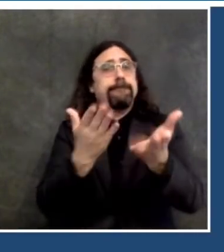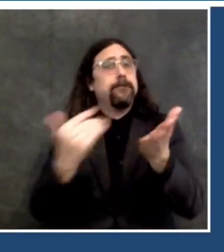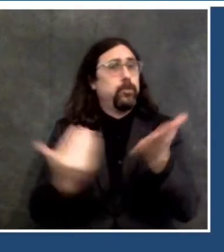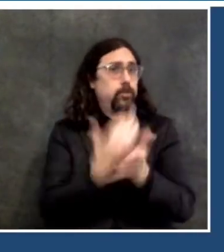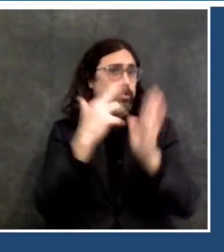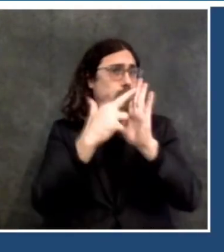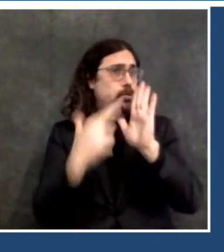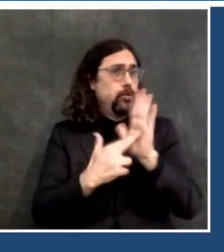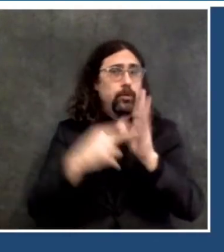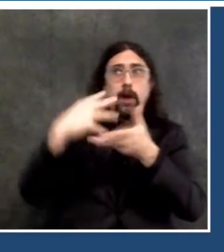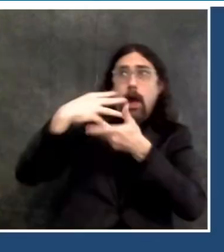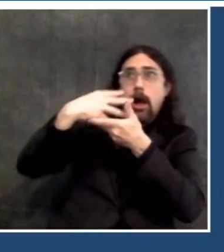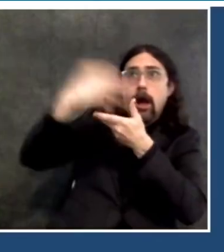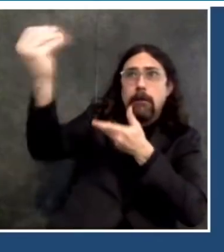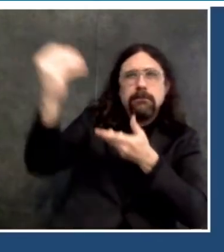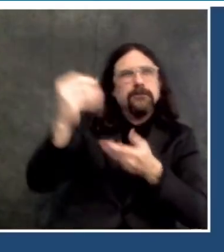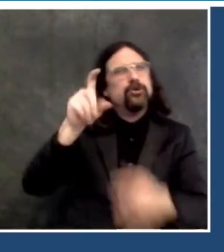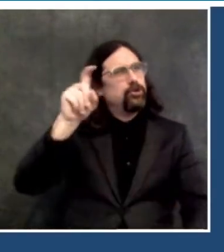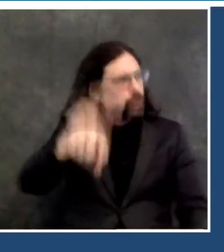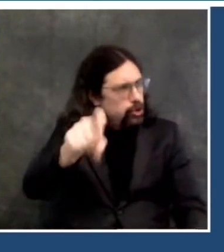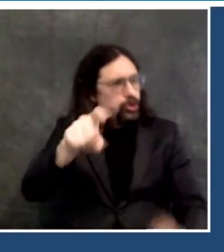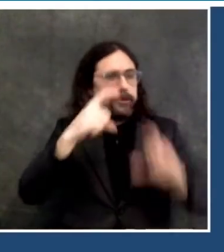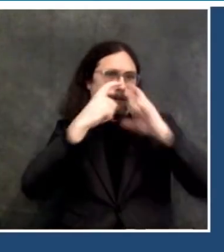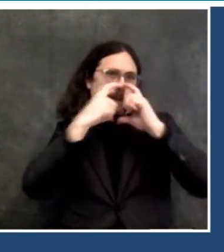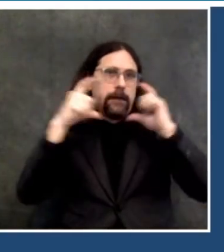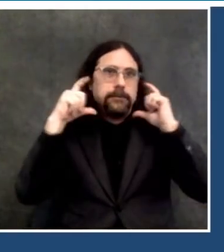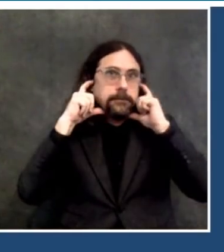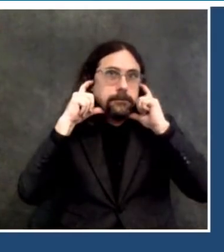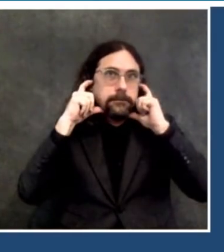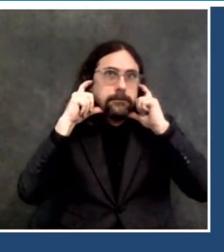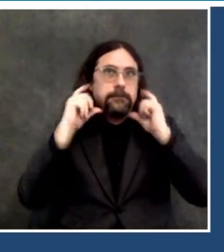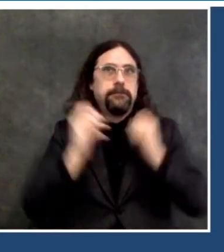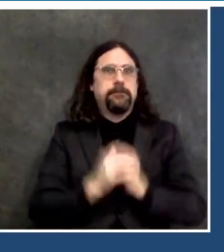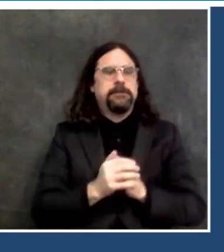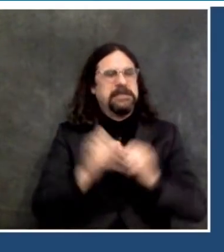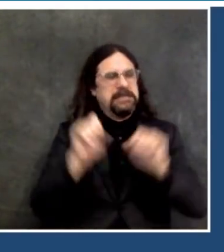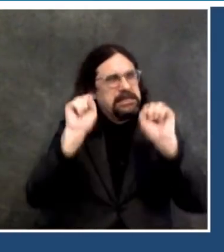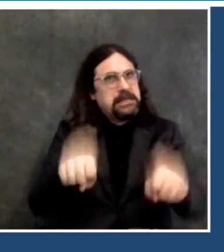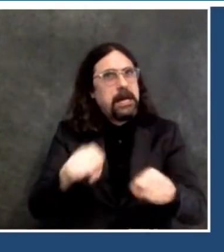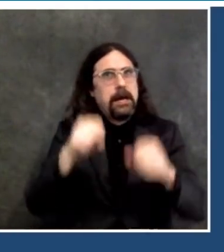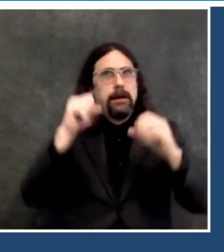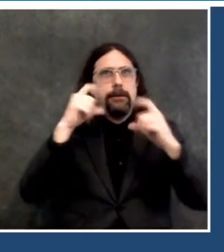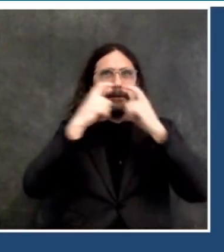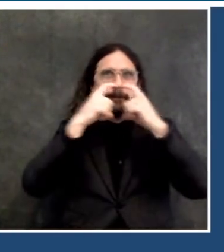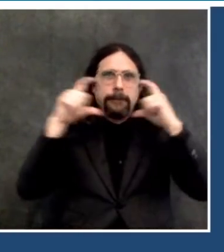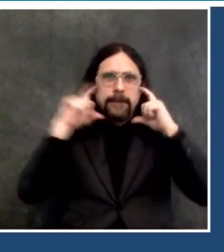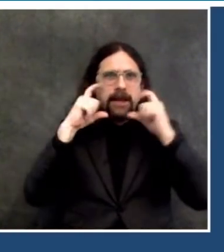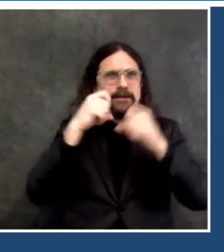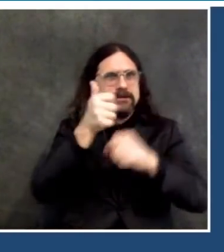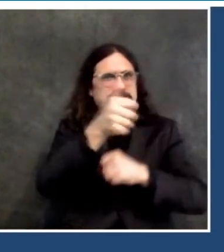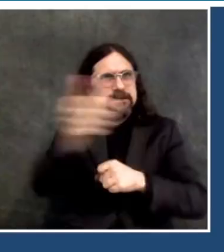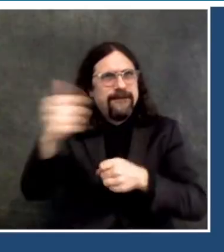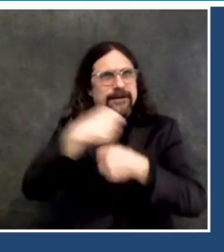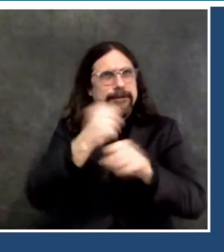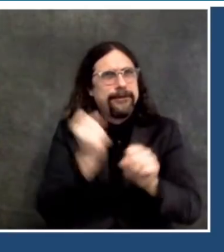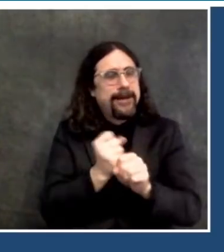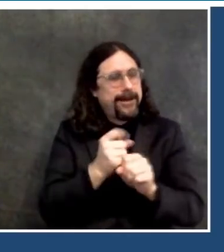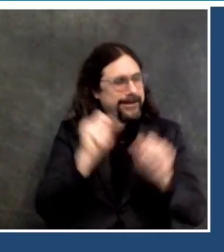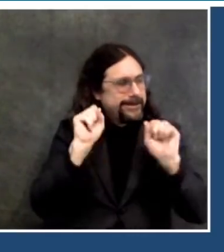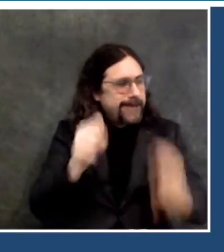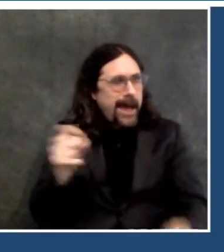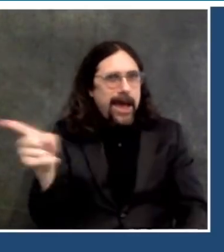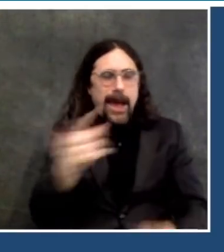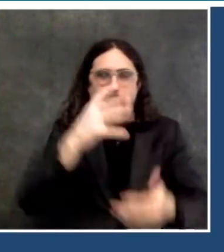you can create your own version. You can be creative and put whatever decoration you want on it. It can be as homemade as you